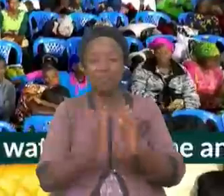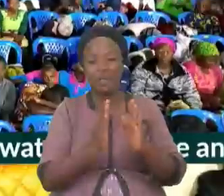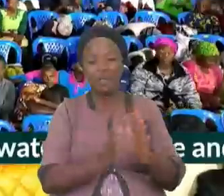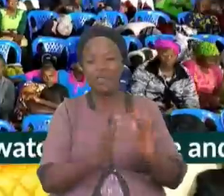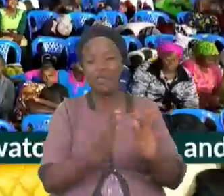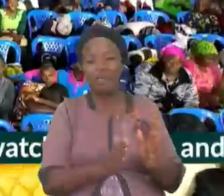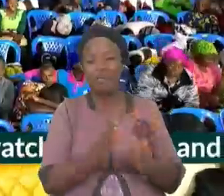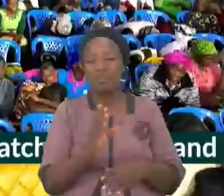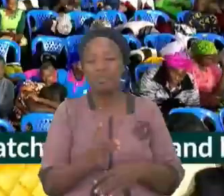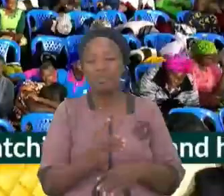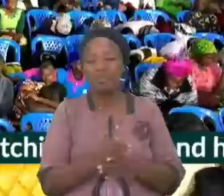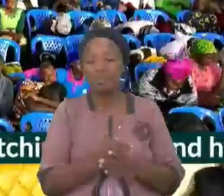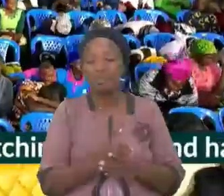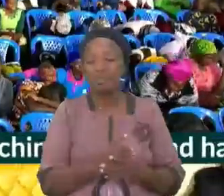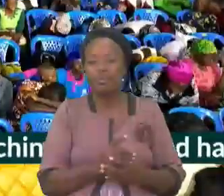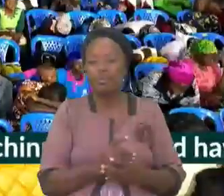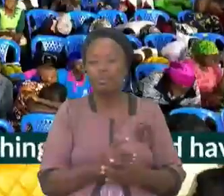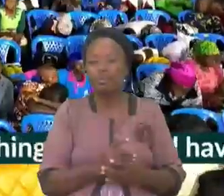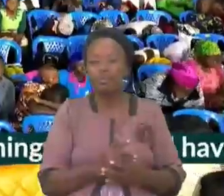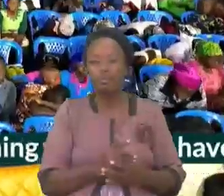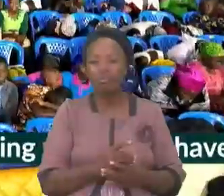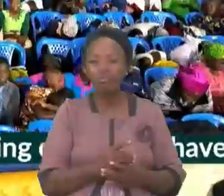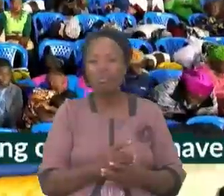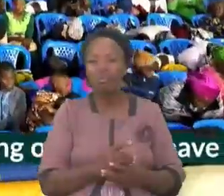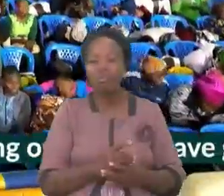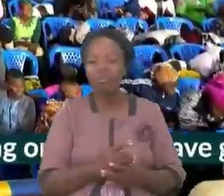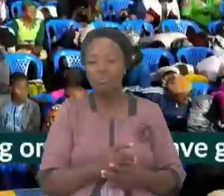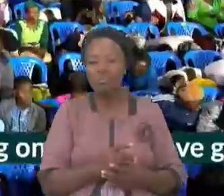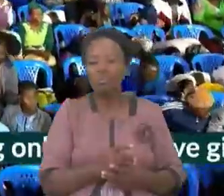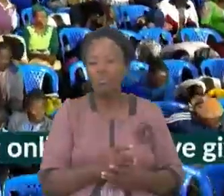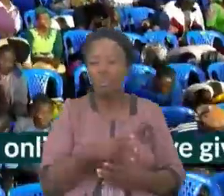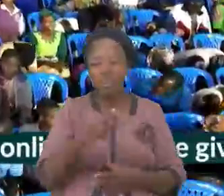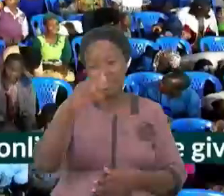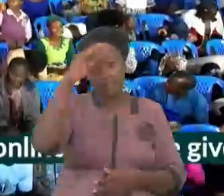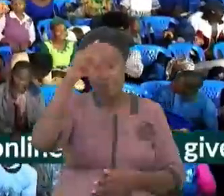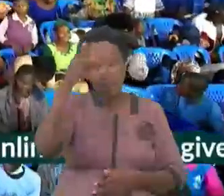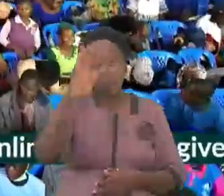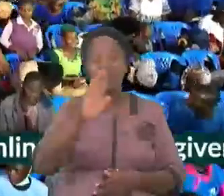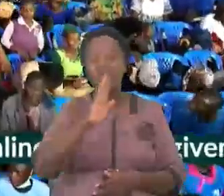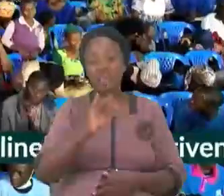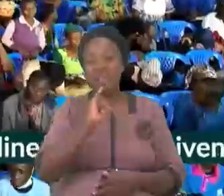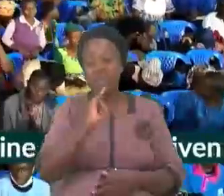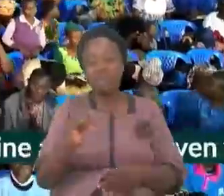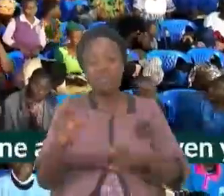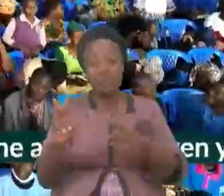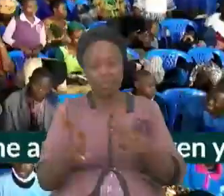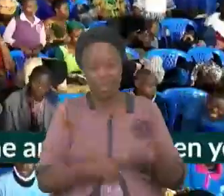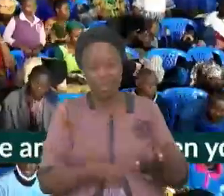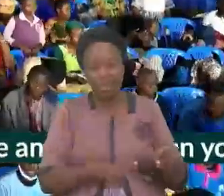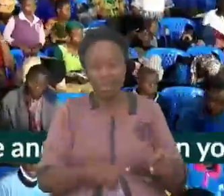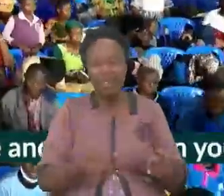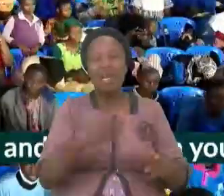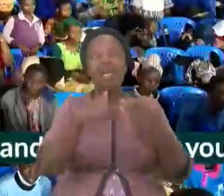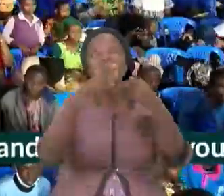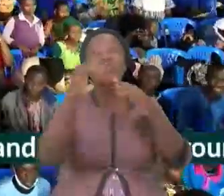Of course, the man of God is ready. Heaven is ready. And the windows will soon open for you. And showers of